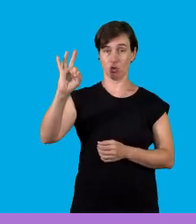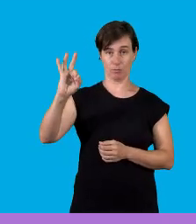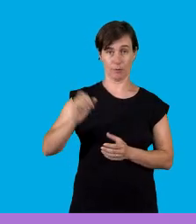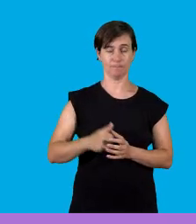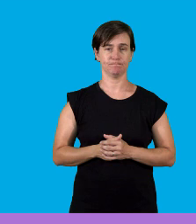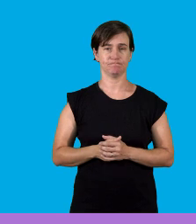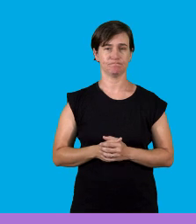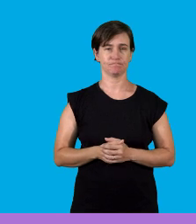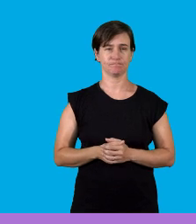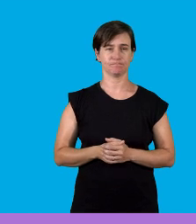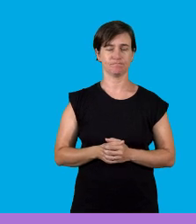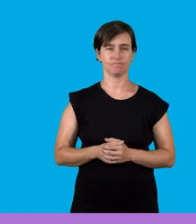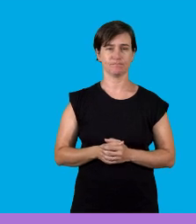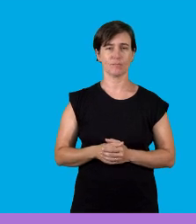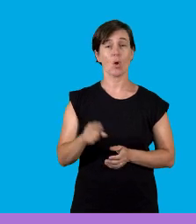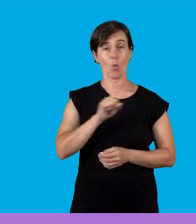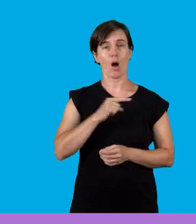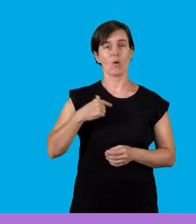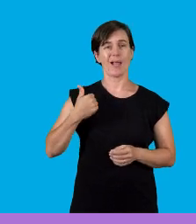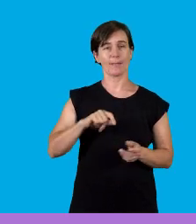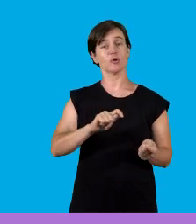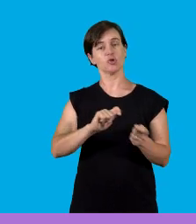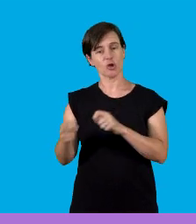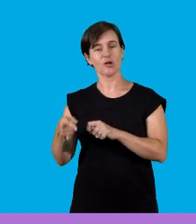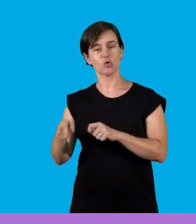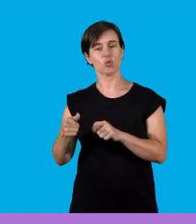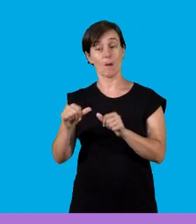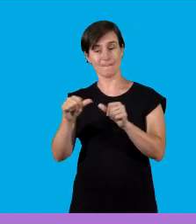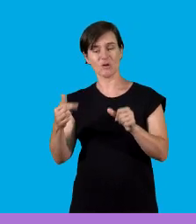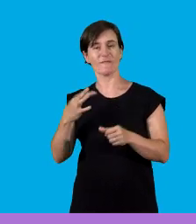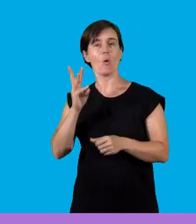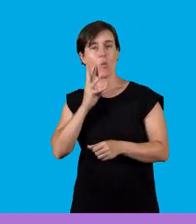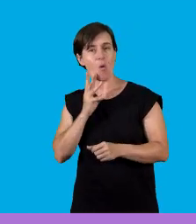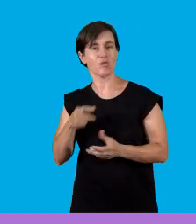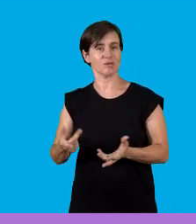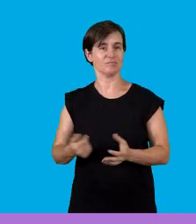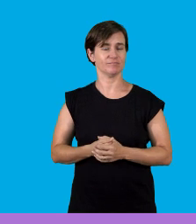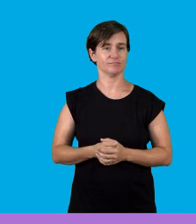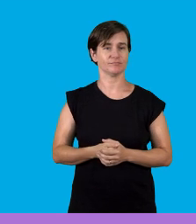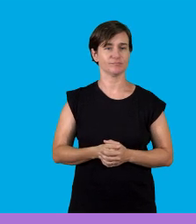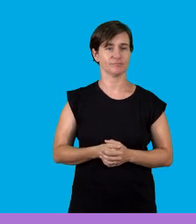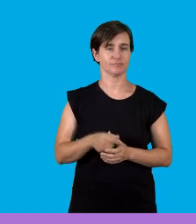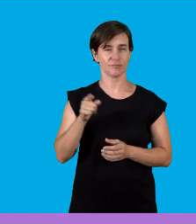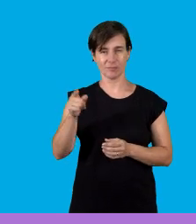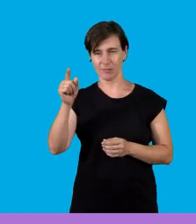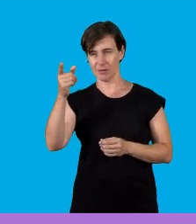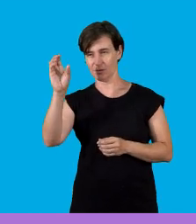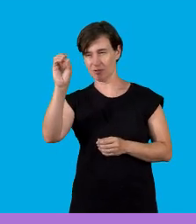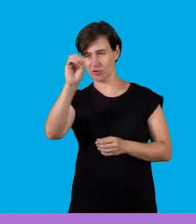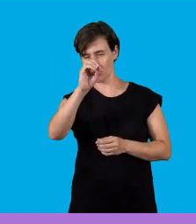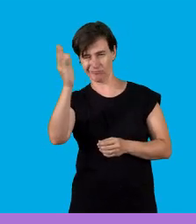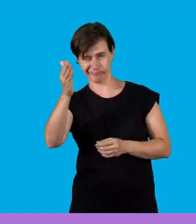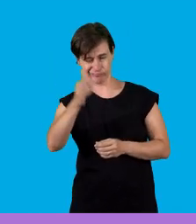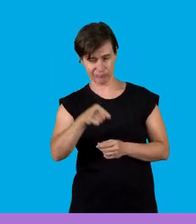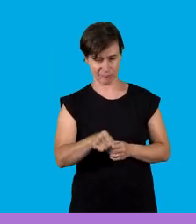cubic centimeters. Guys, so that I can end up now with a liquid, right? So that will be 1, 2, 3, 1, 2, 3, just to save us